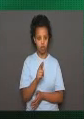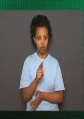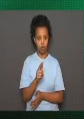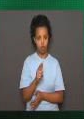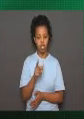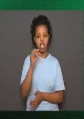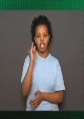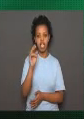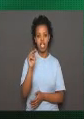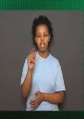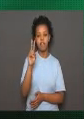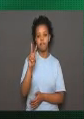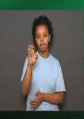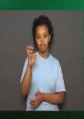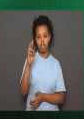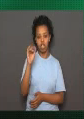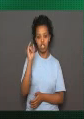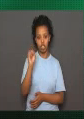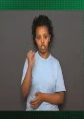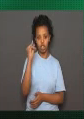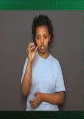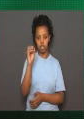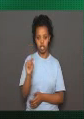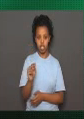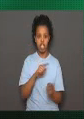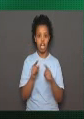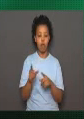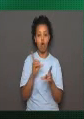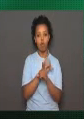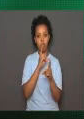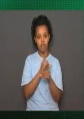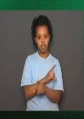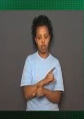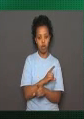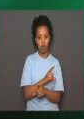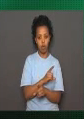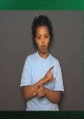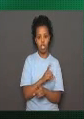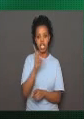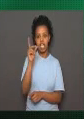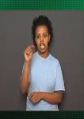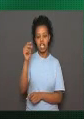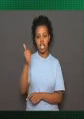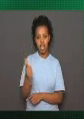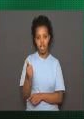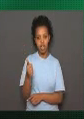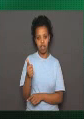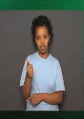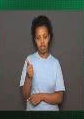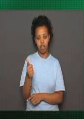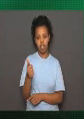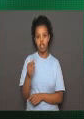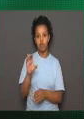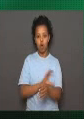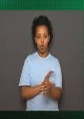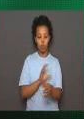Inversion is a chromosomal mutation that occurs when an area of DNA on a